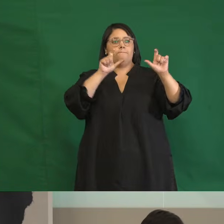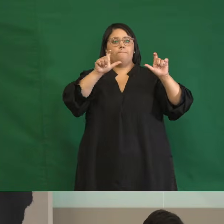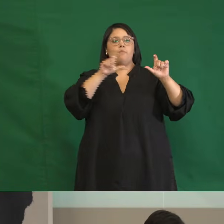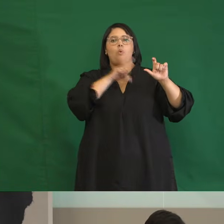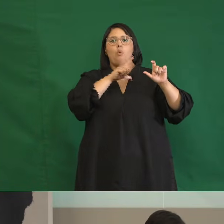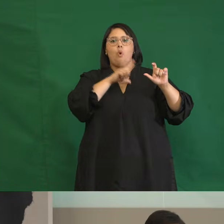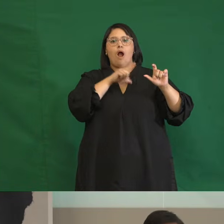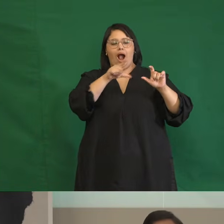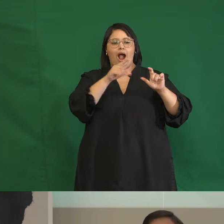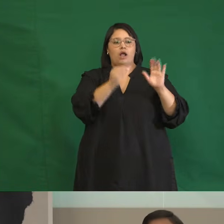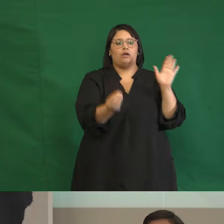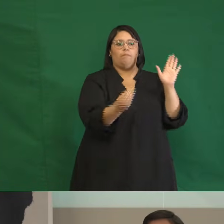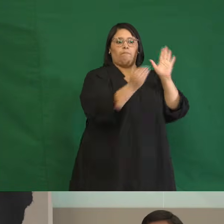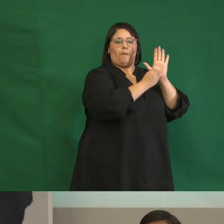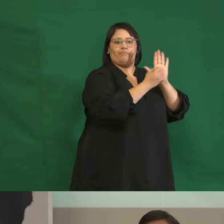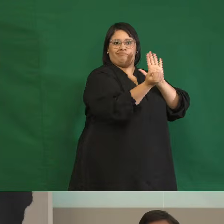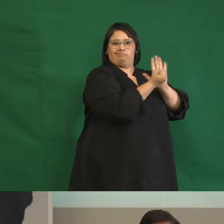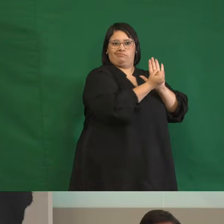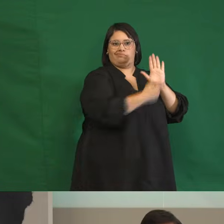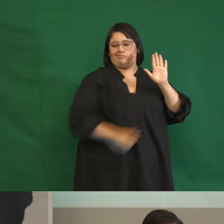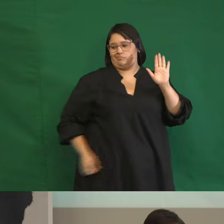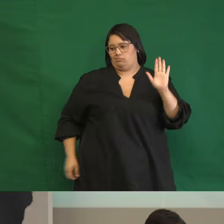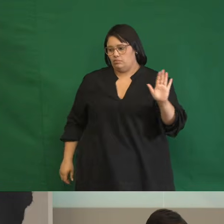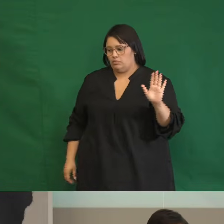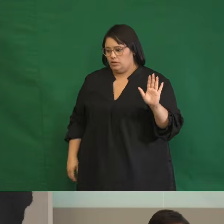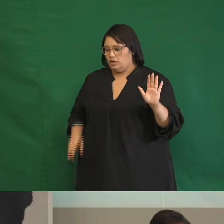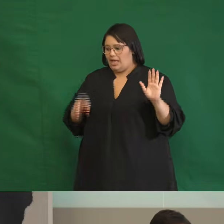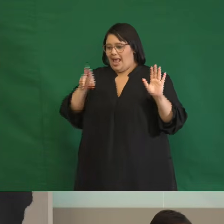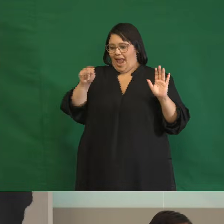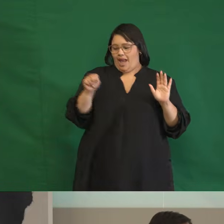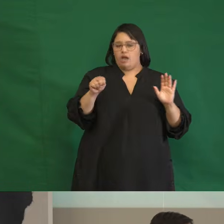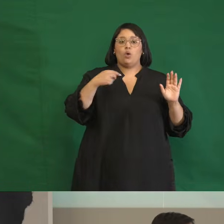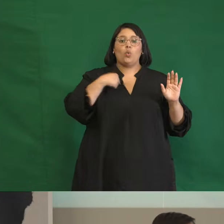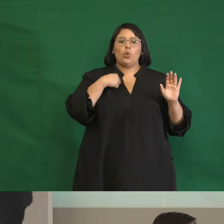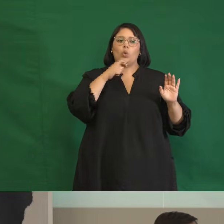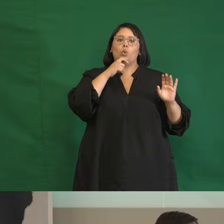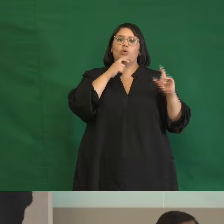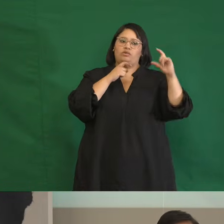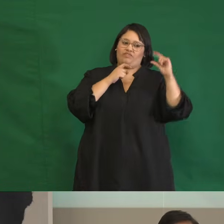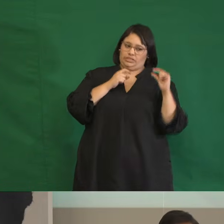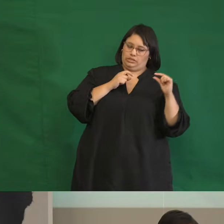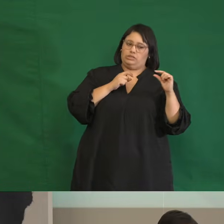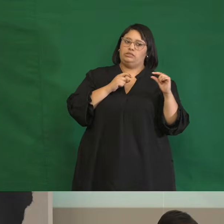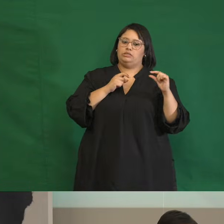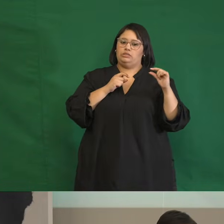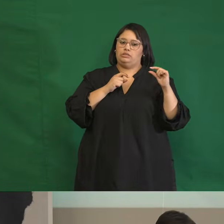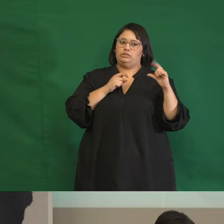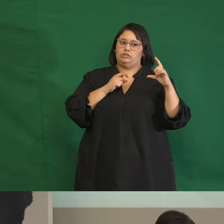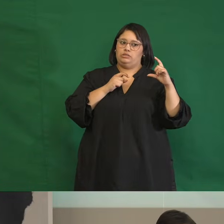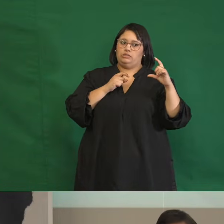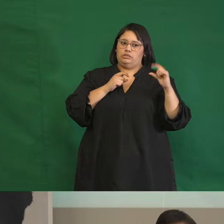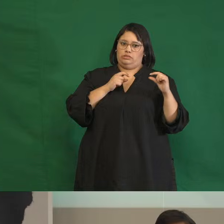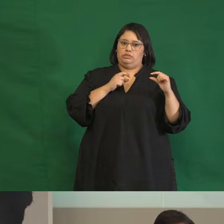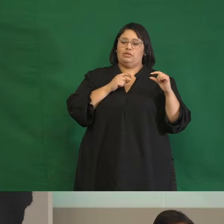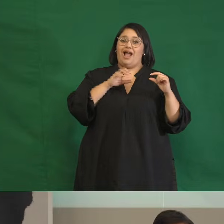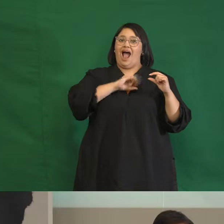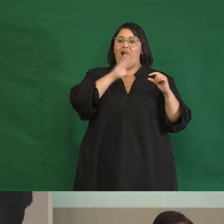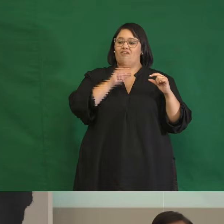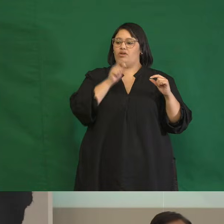it is a trademark where we only use lower caps in the African WordNet project